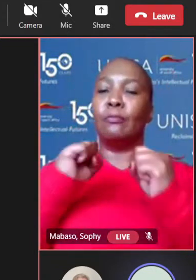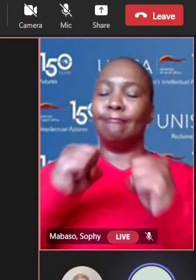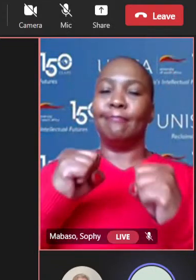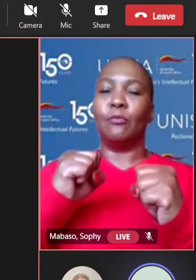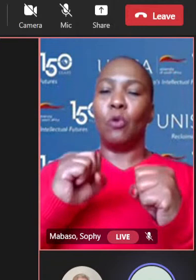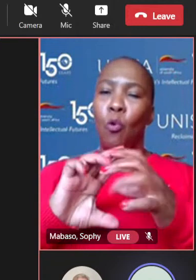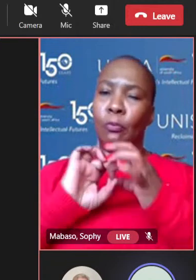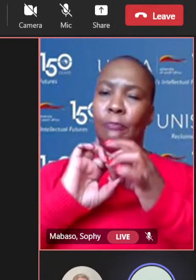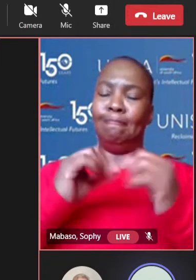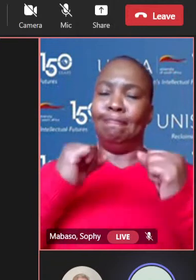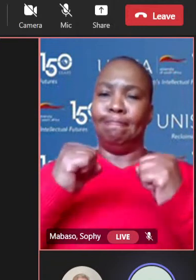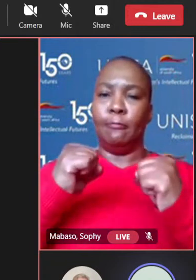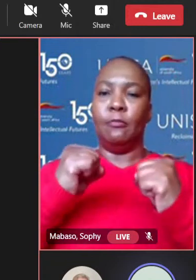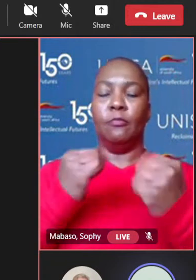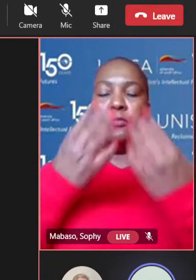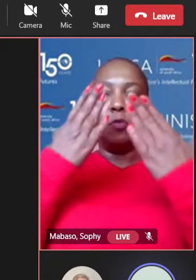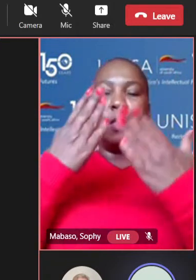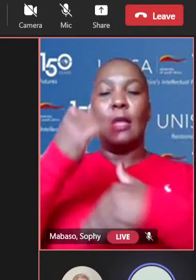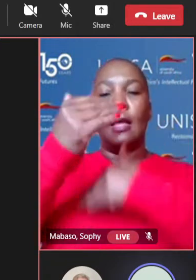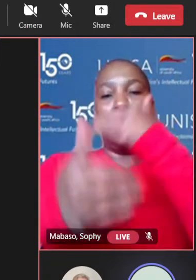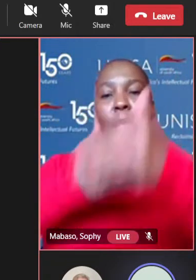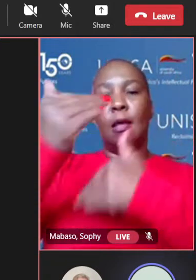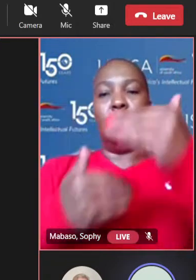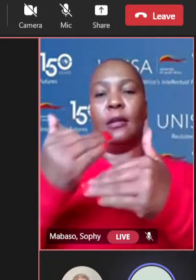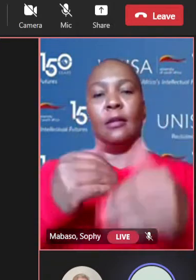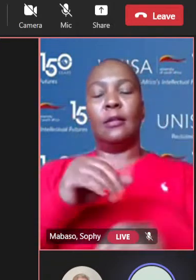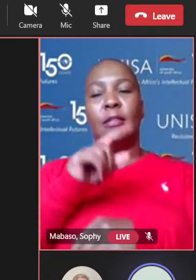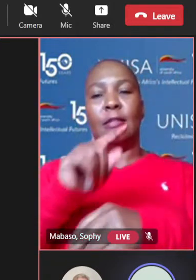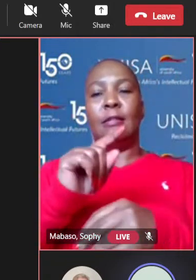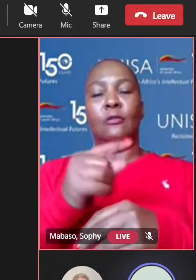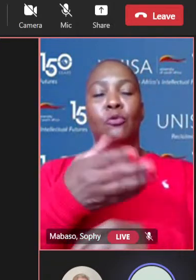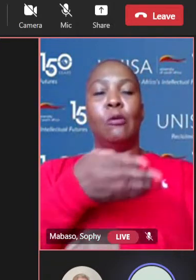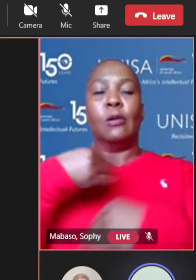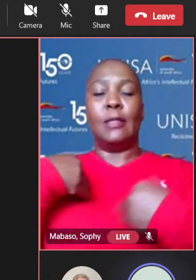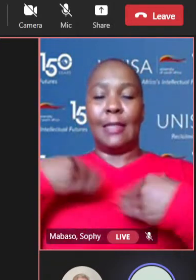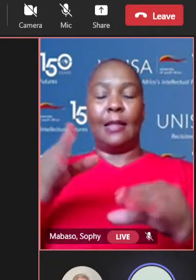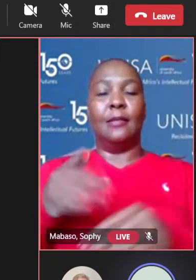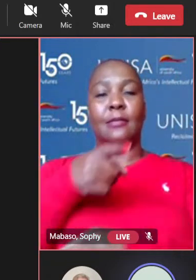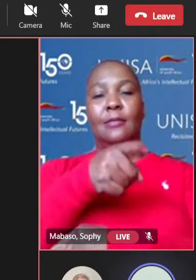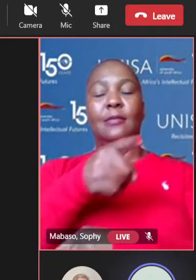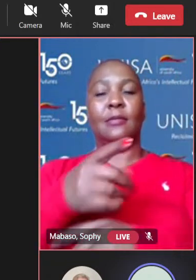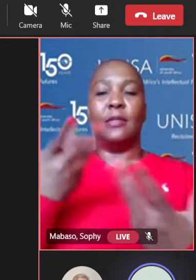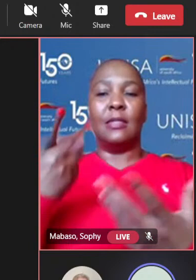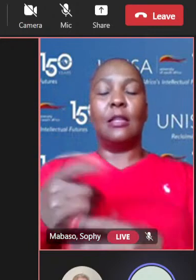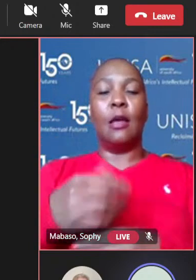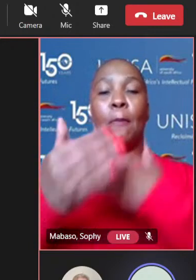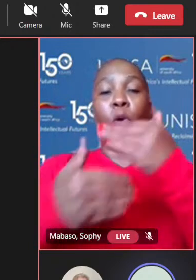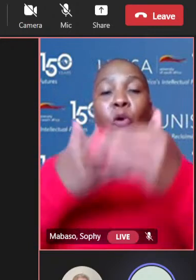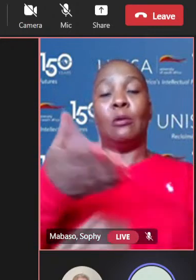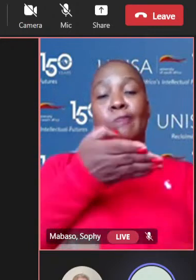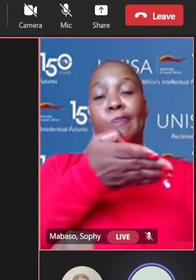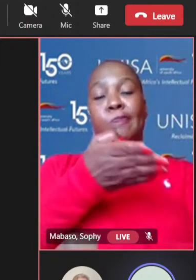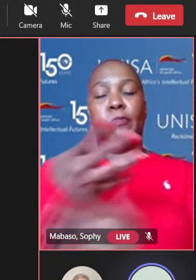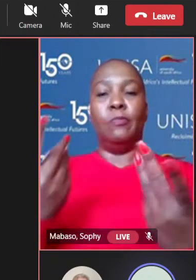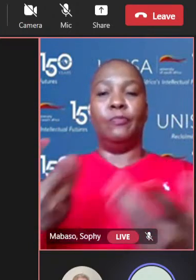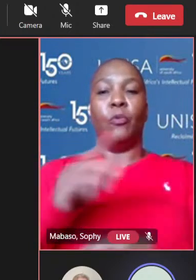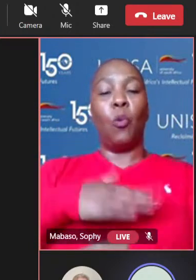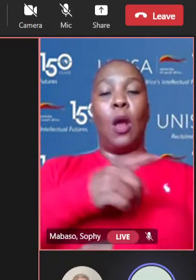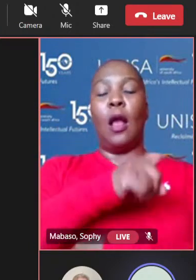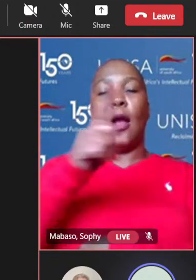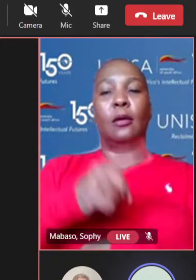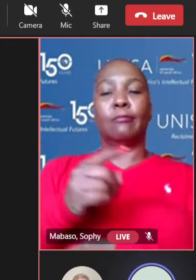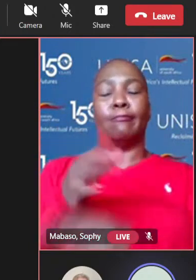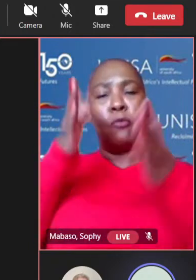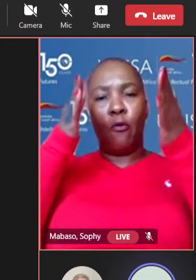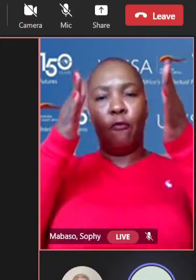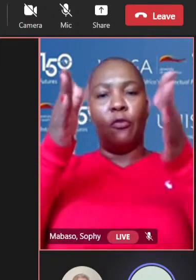the study process that you are embarking in. So already you are in this process, so we want you to focus on